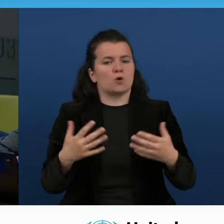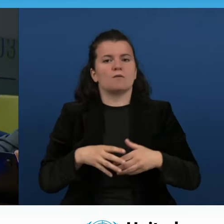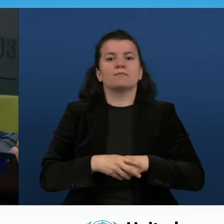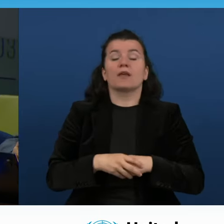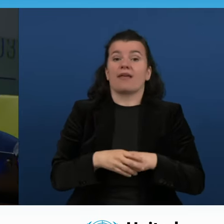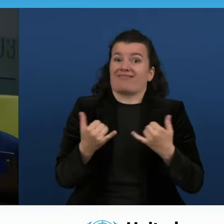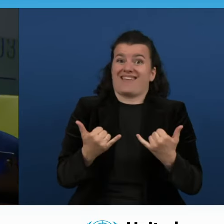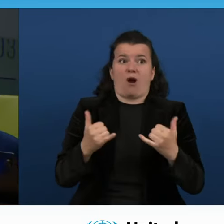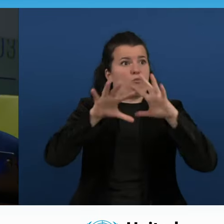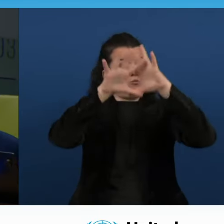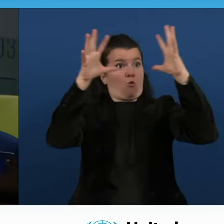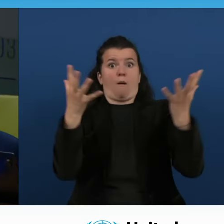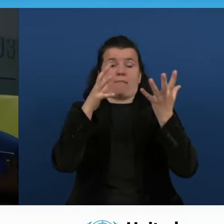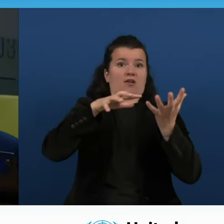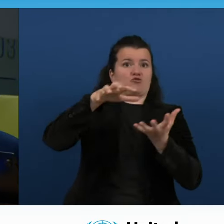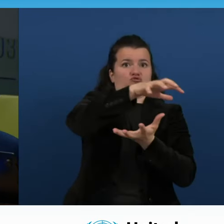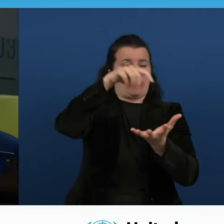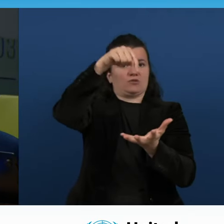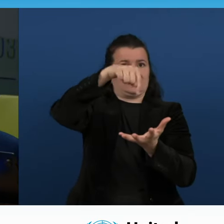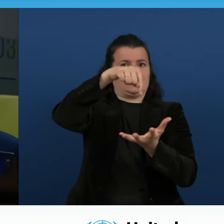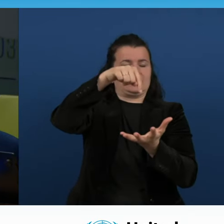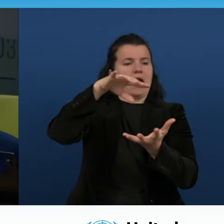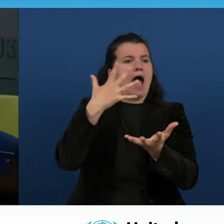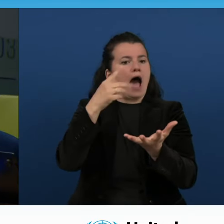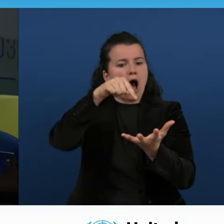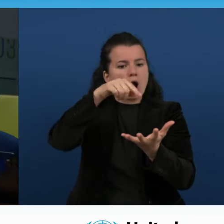as an appeal for hope.